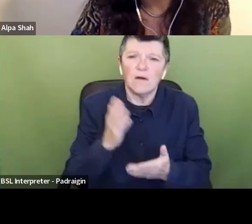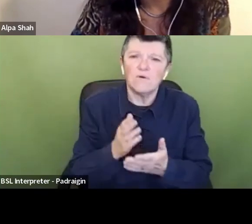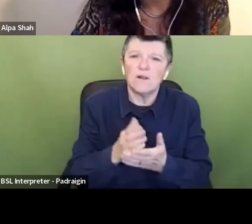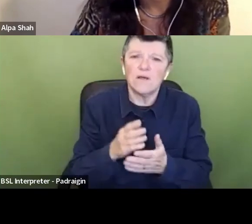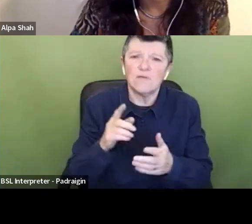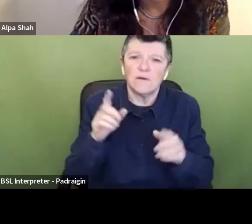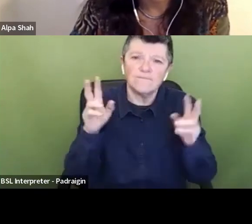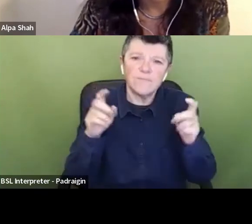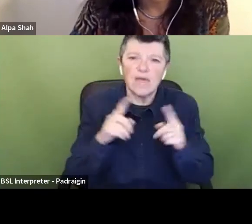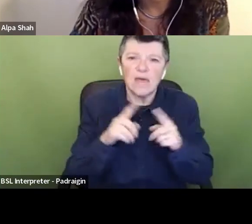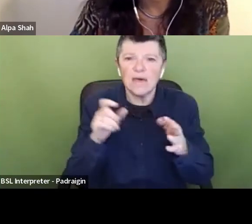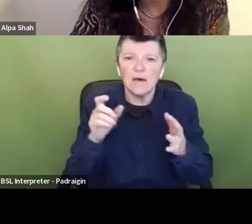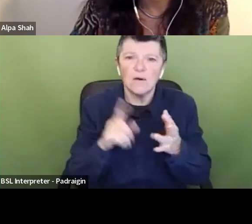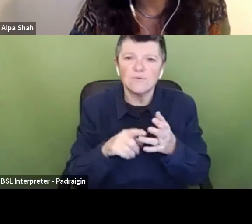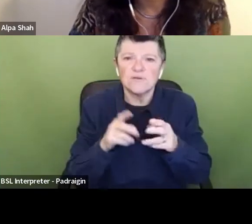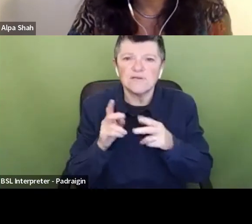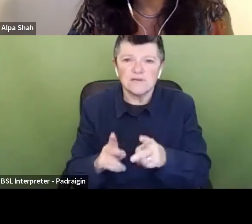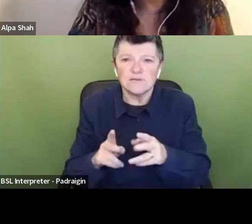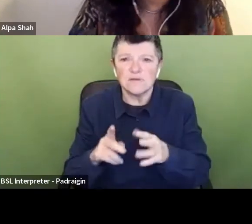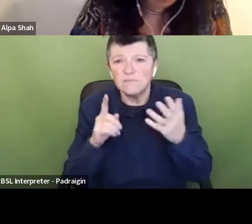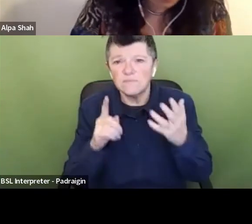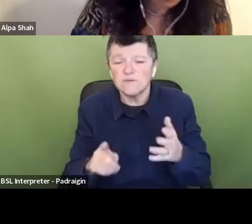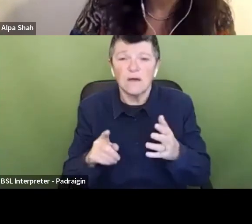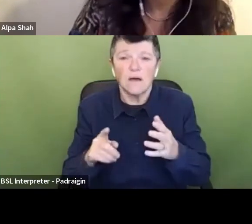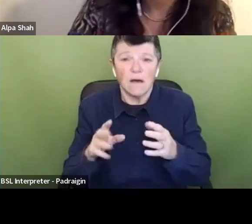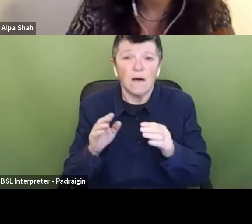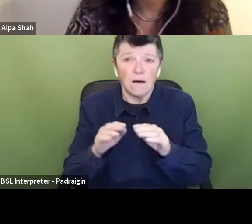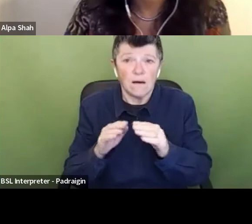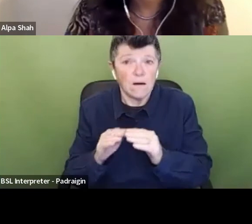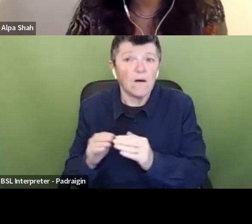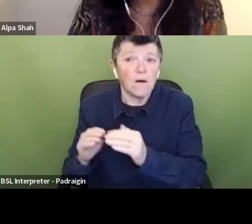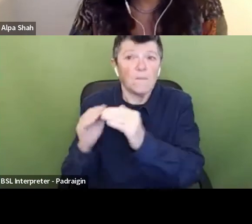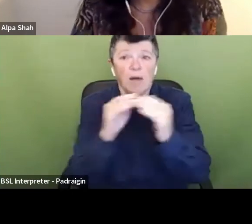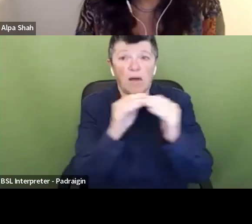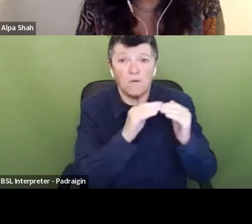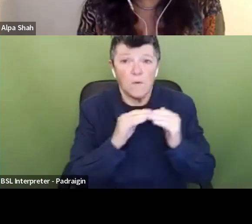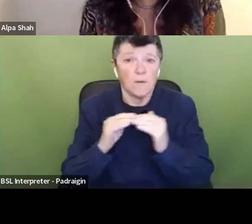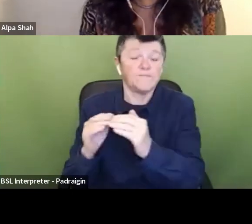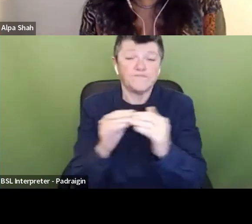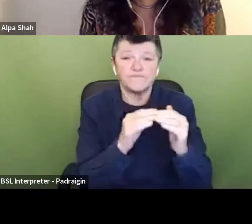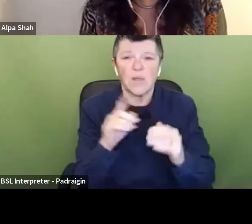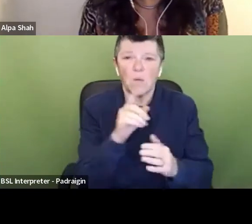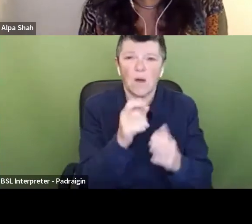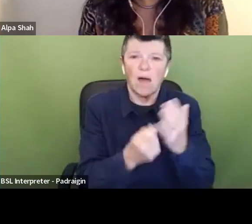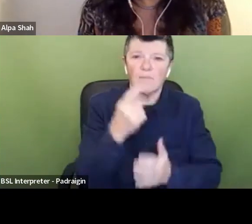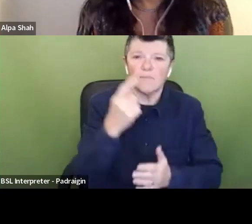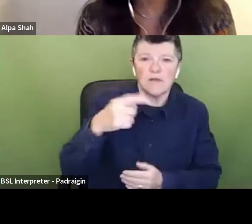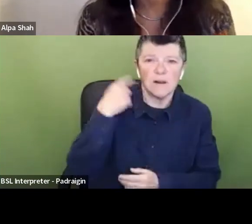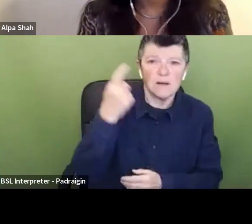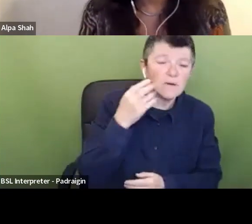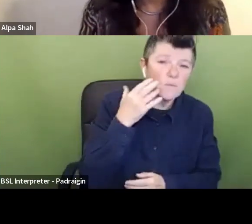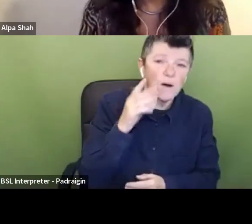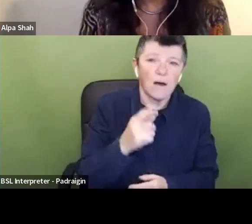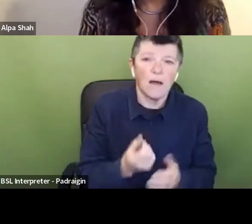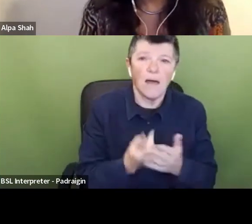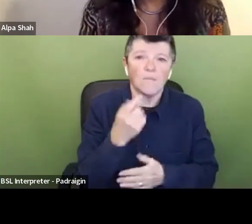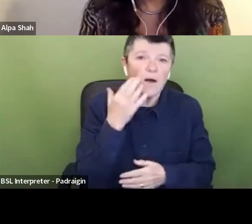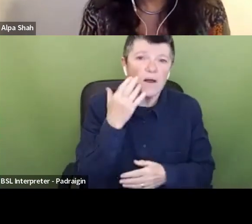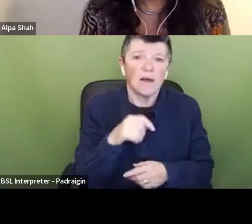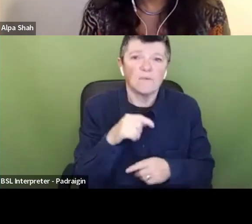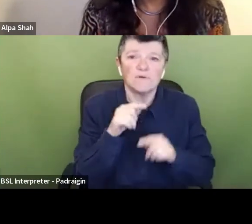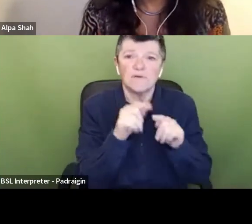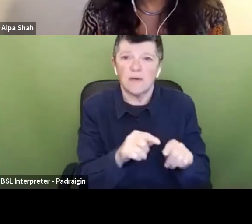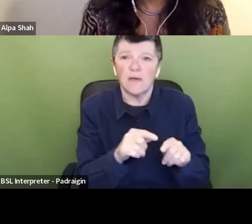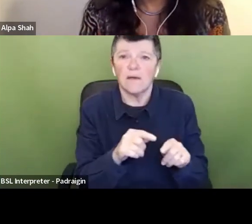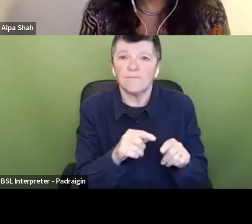very comparable. What happens in a place like London, and what happened when I was there, and I think continues to happen, is